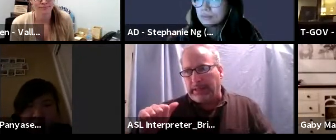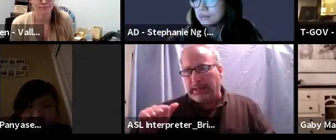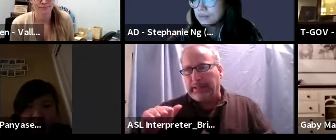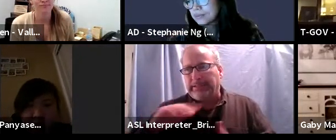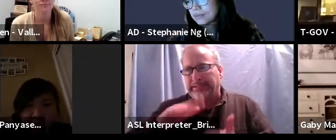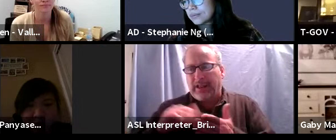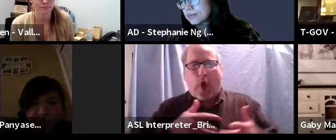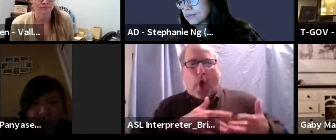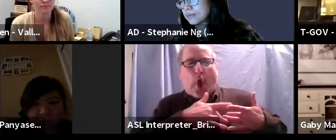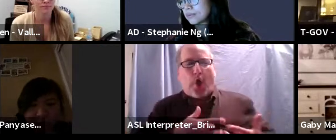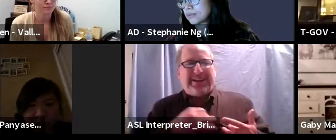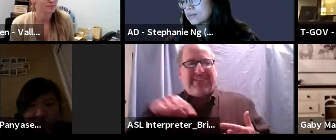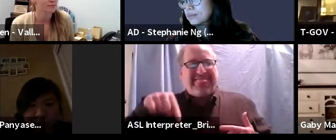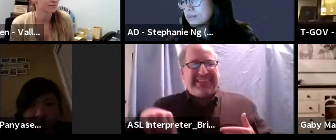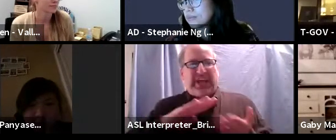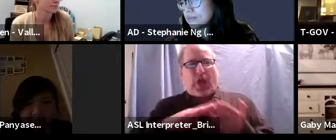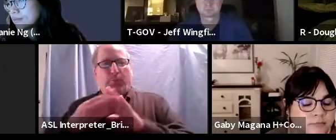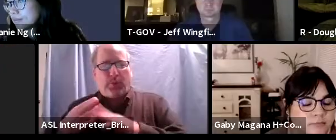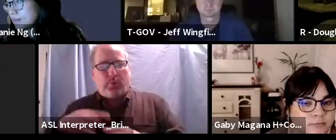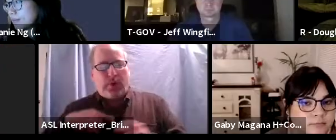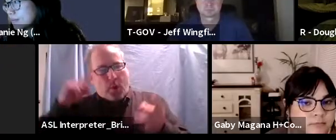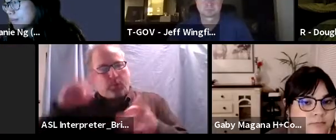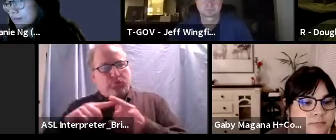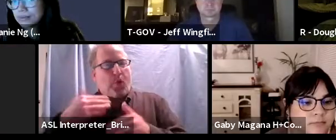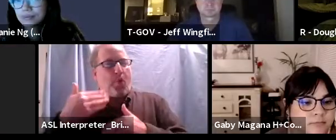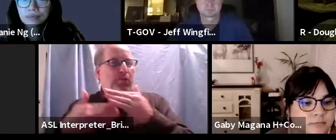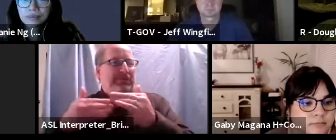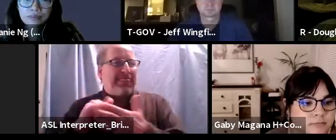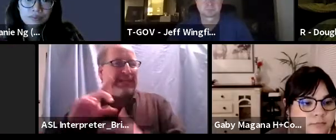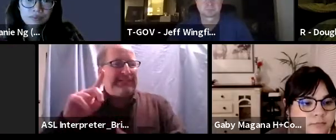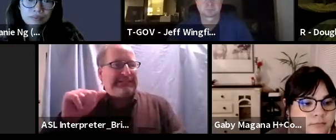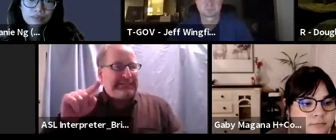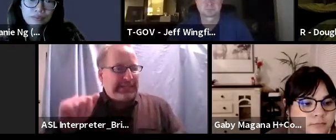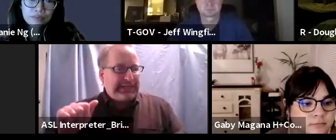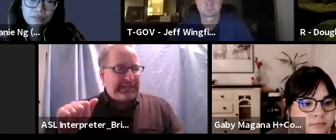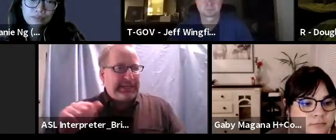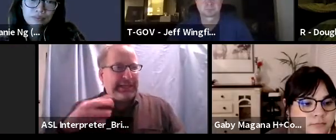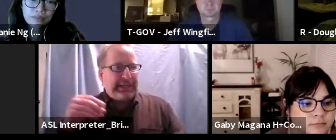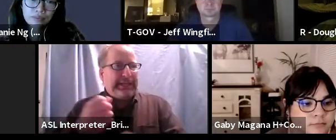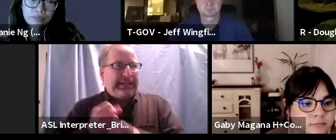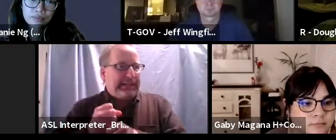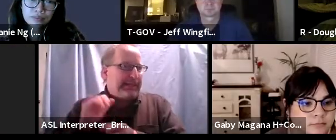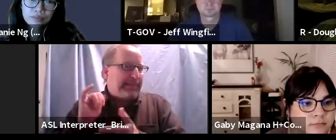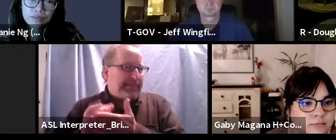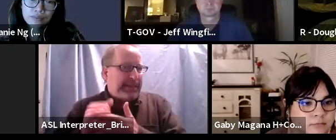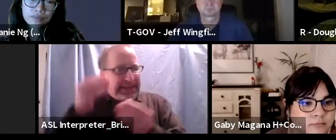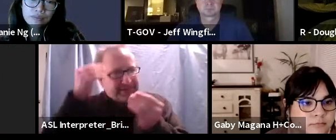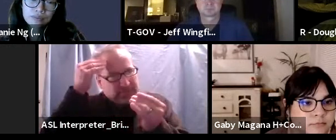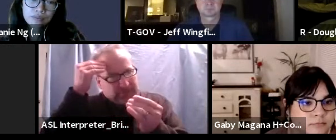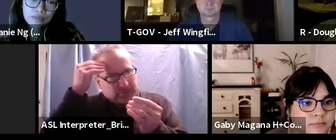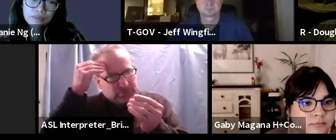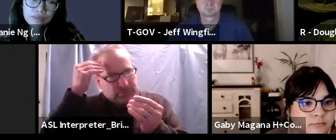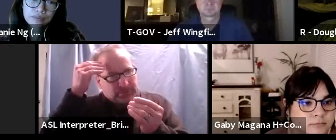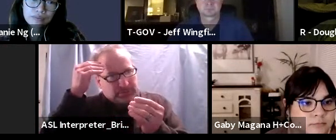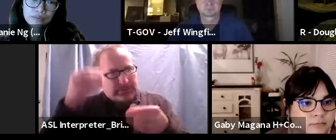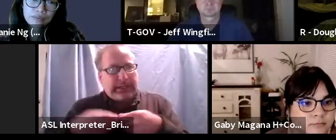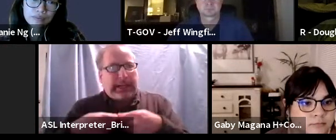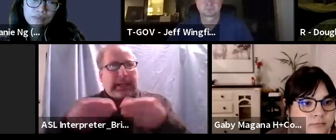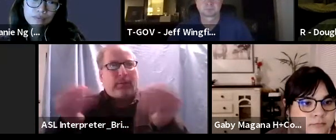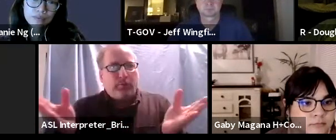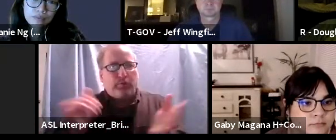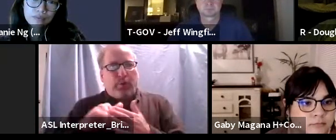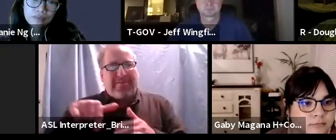community. And we hope to be able to process that data and get that initial information out to this